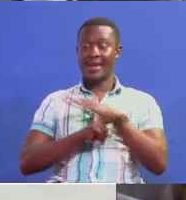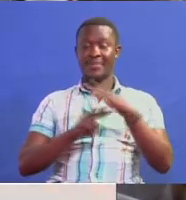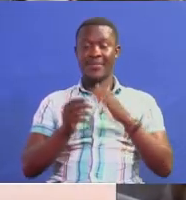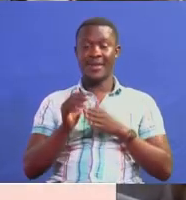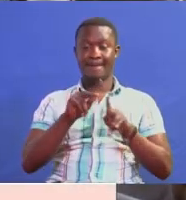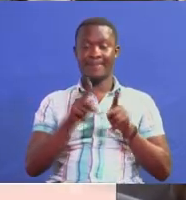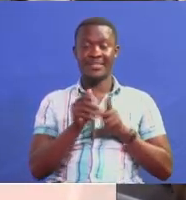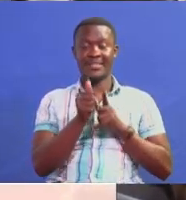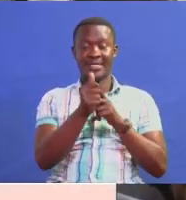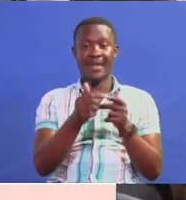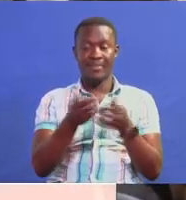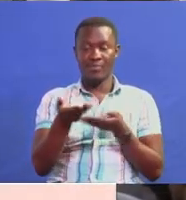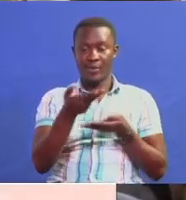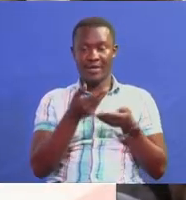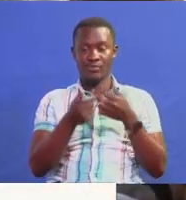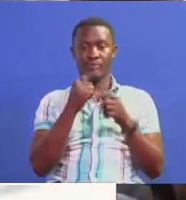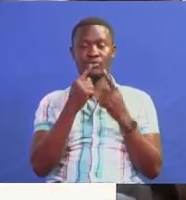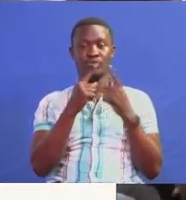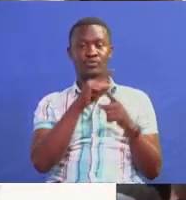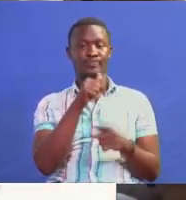na ukaribisha kuja tuongee.